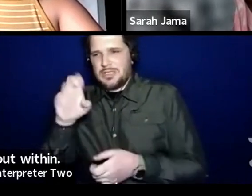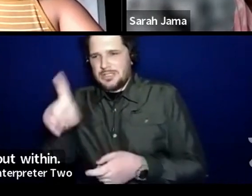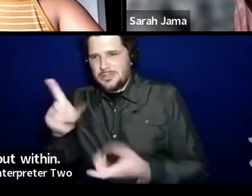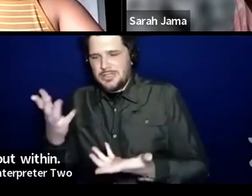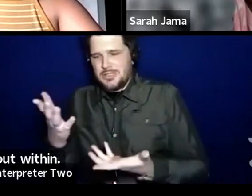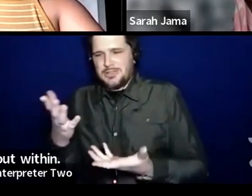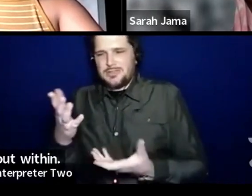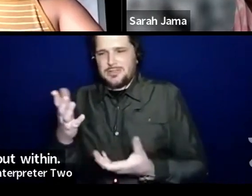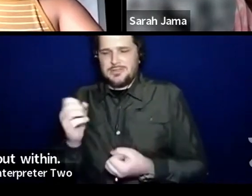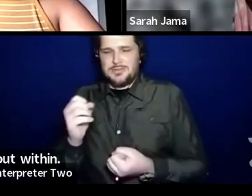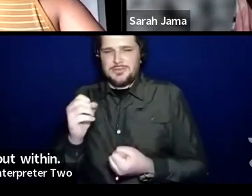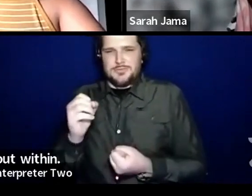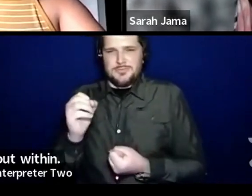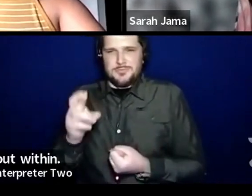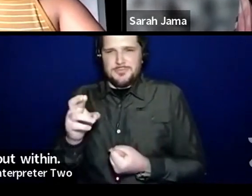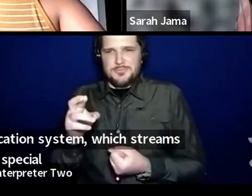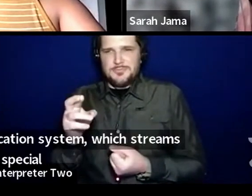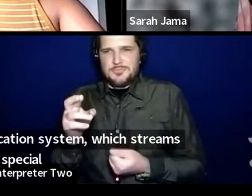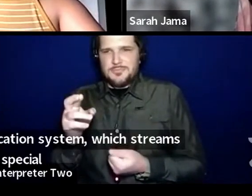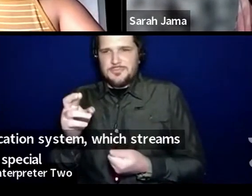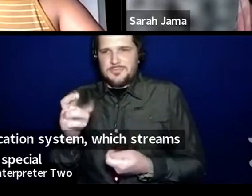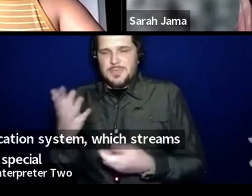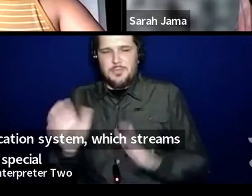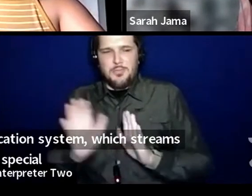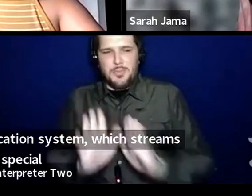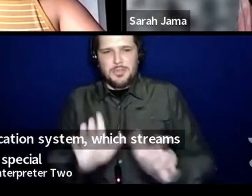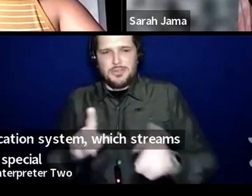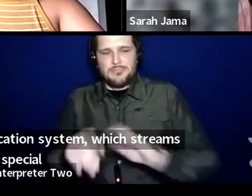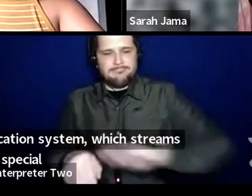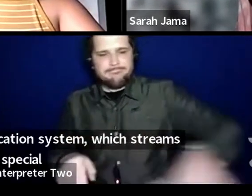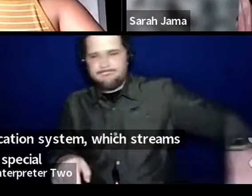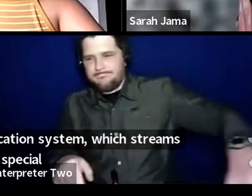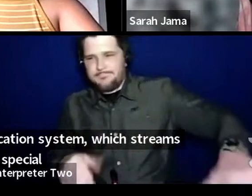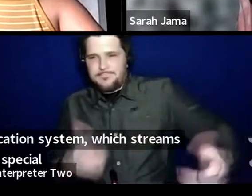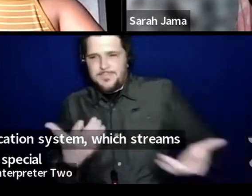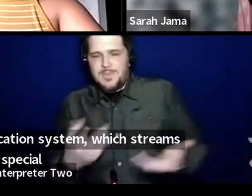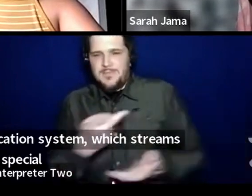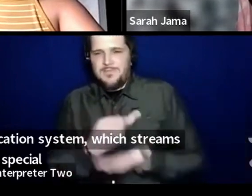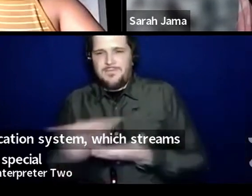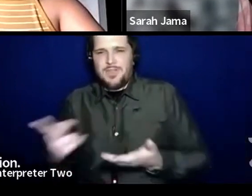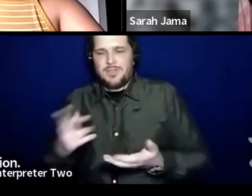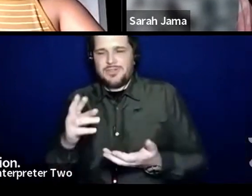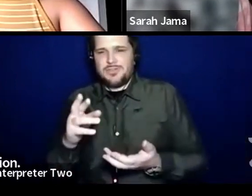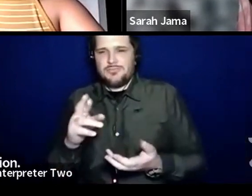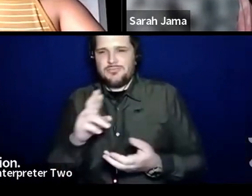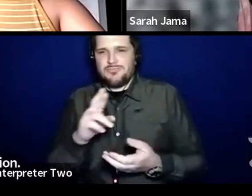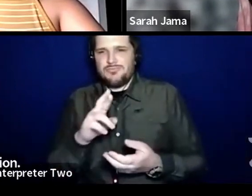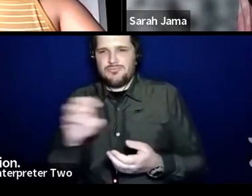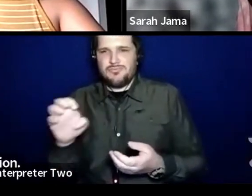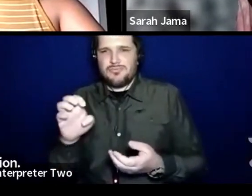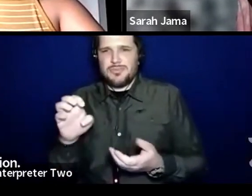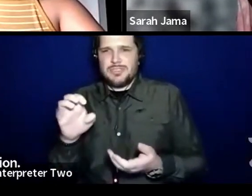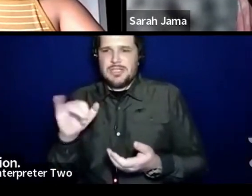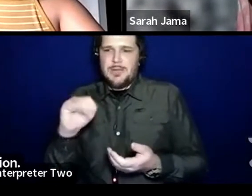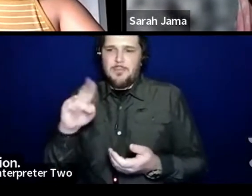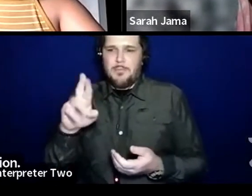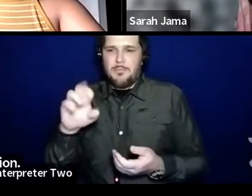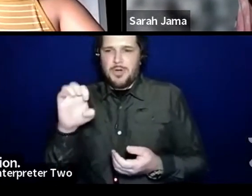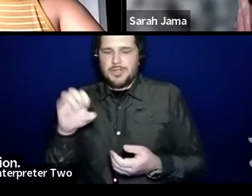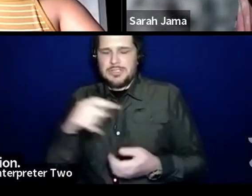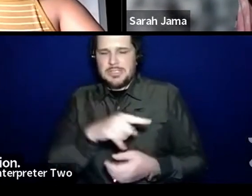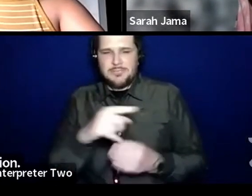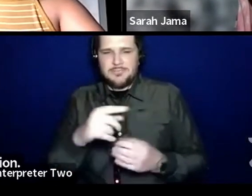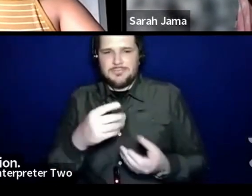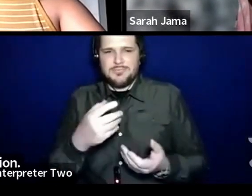and then pushes them off to the side and fails to reimburse them to move into other